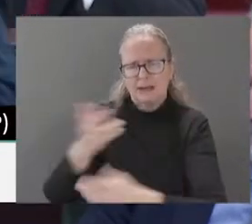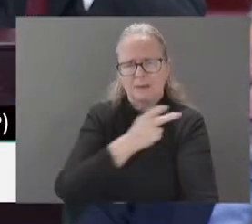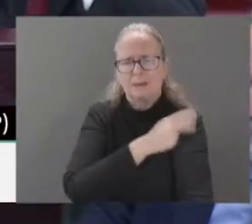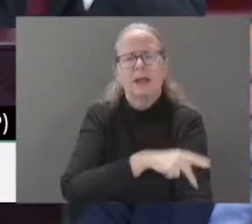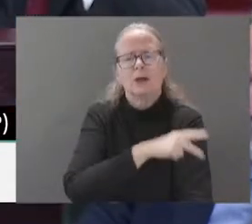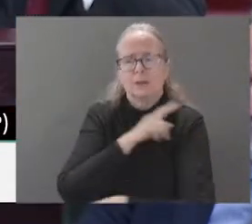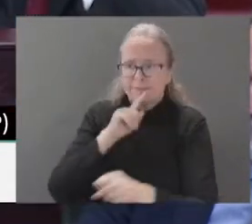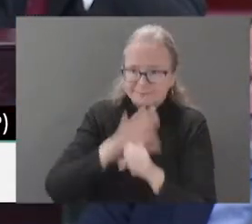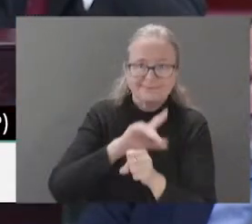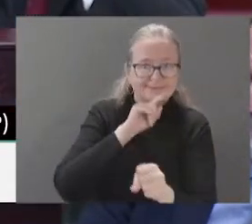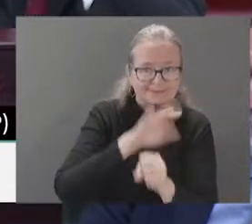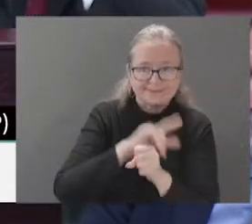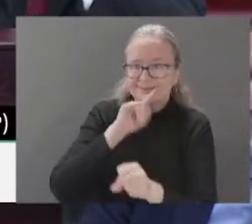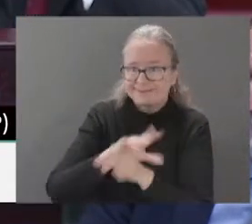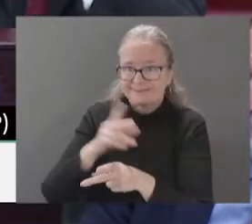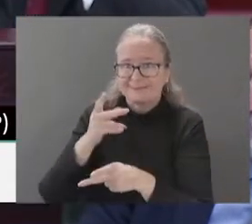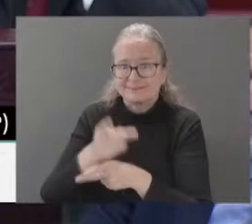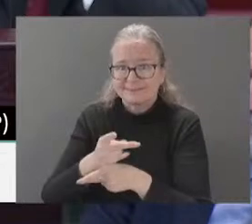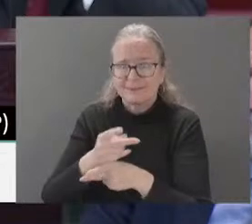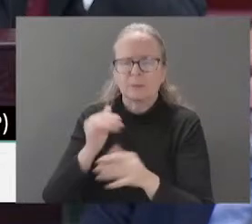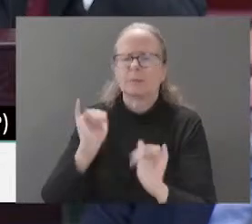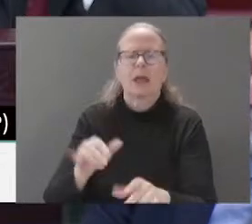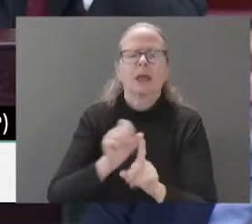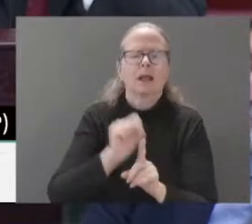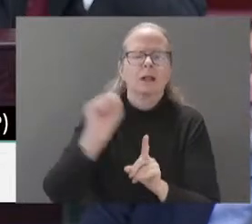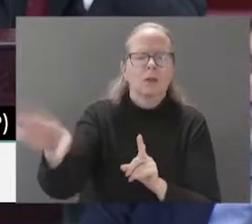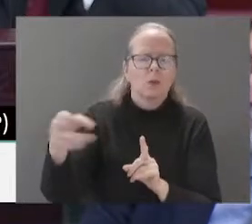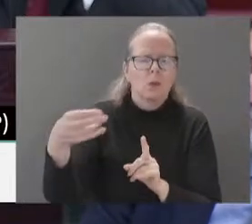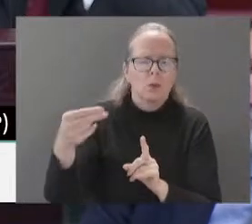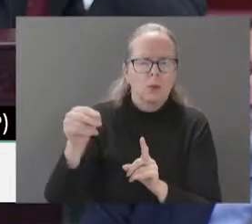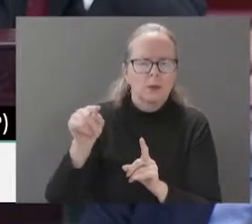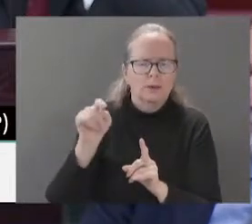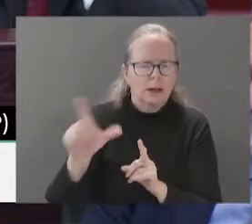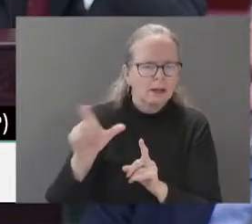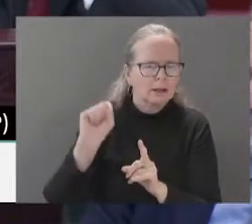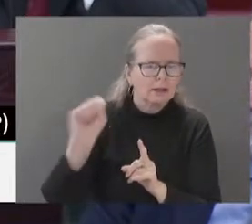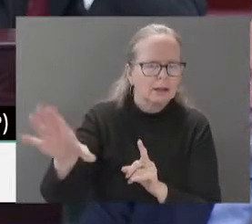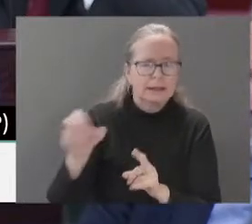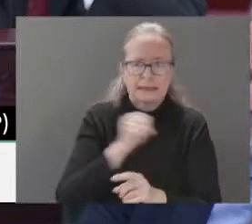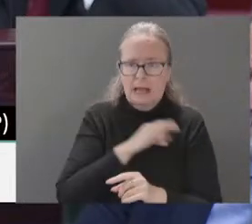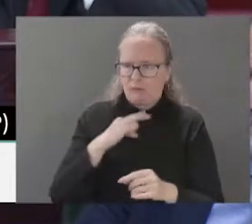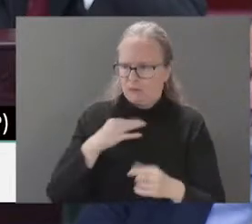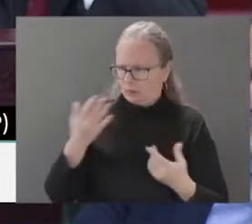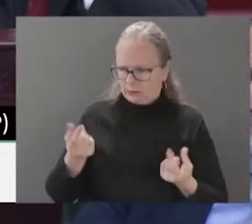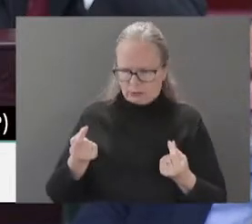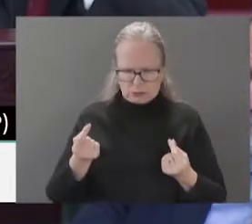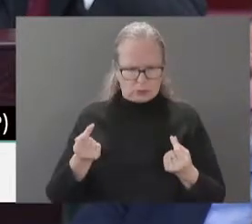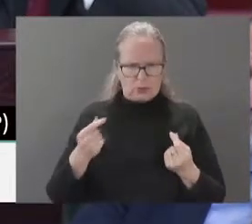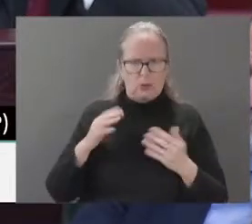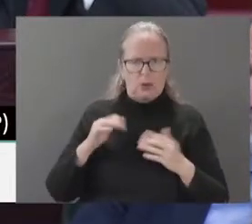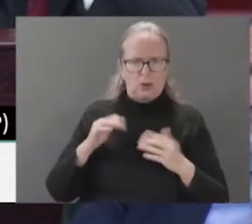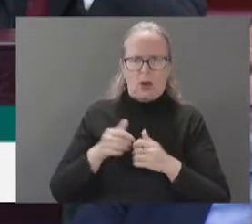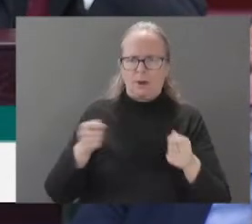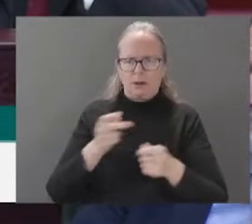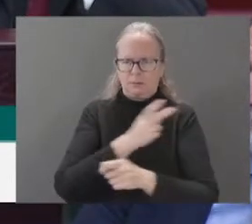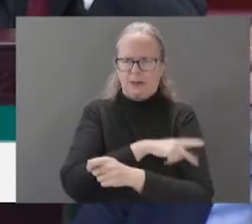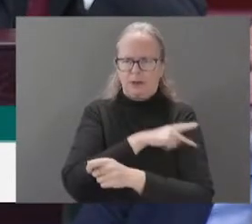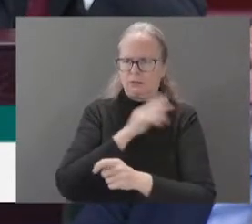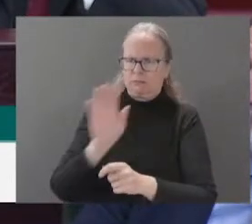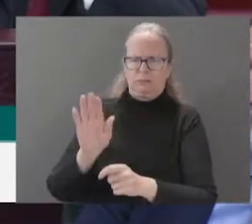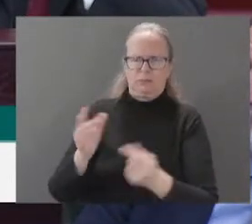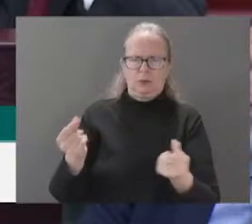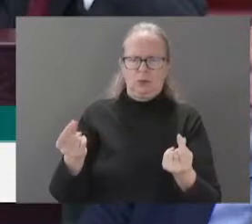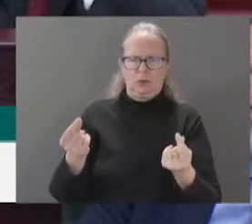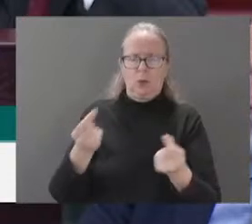that Motel staff were not prepared to care for patients needing specific levels of care and given that one patient found himself in a room that was not